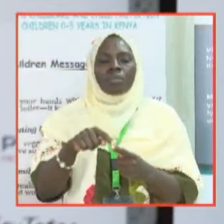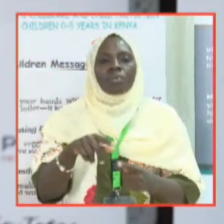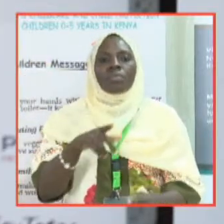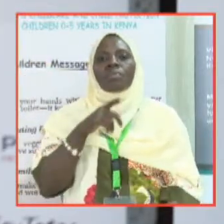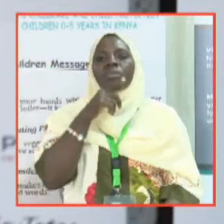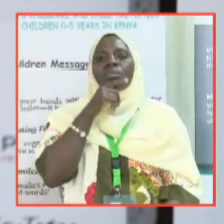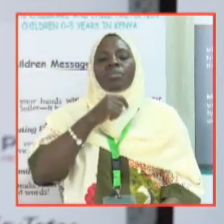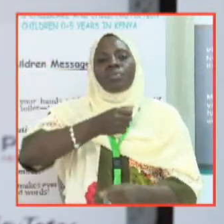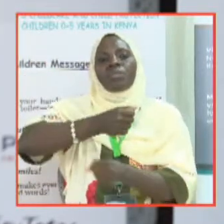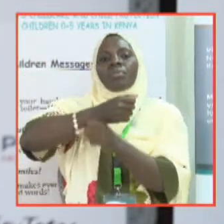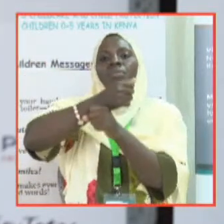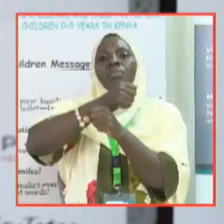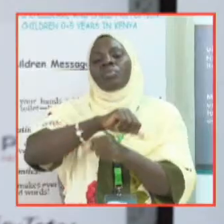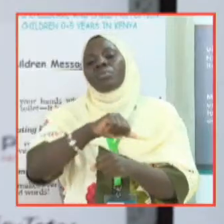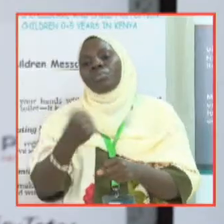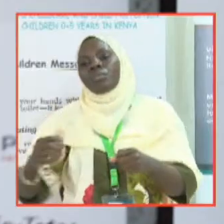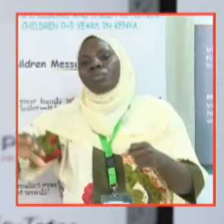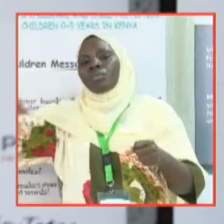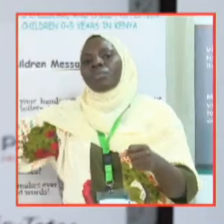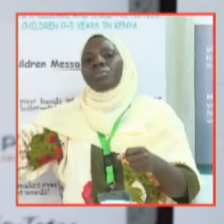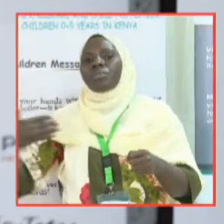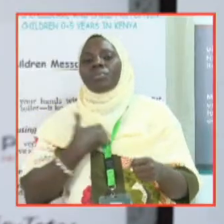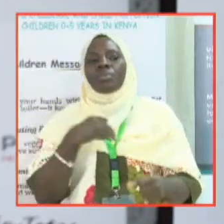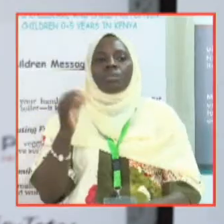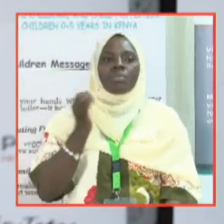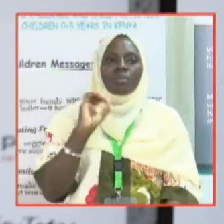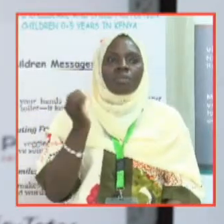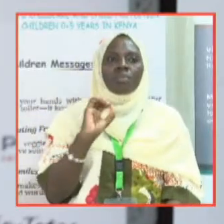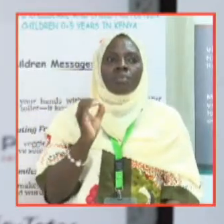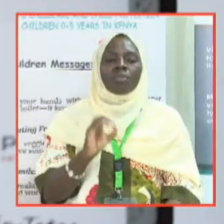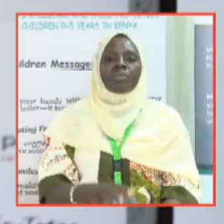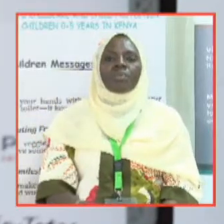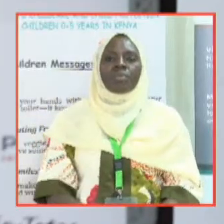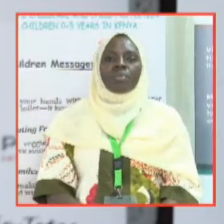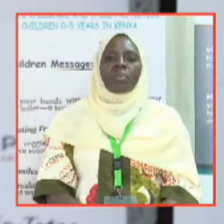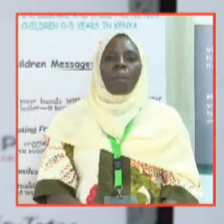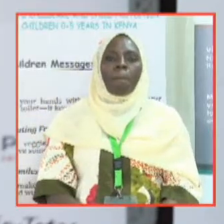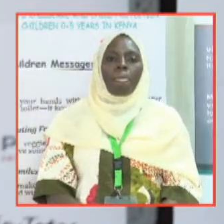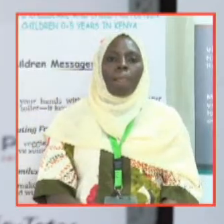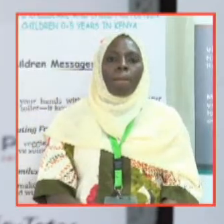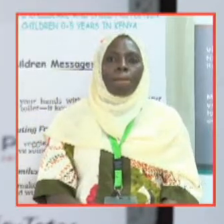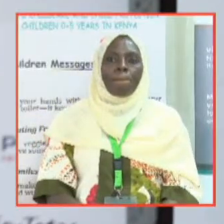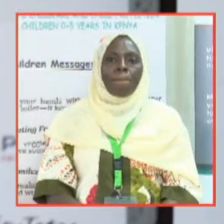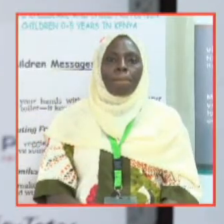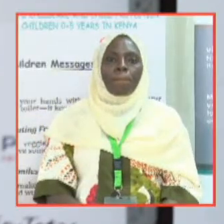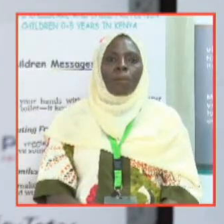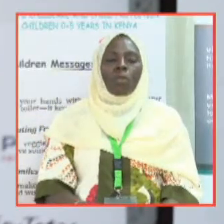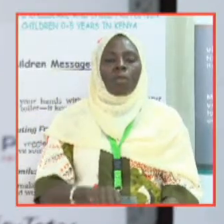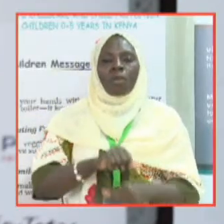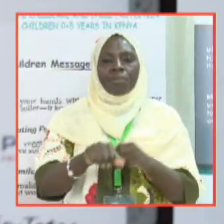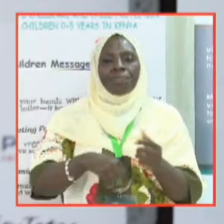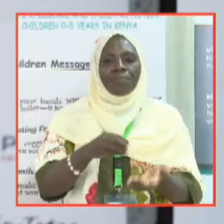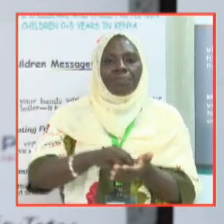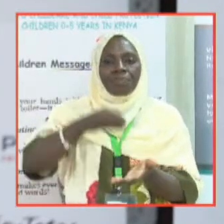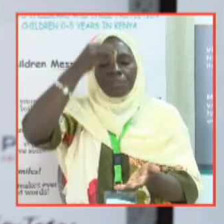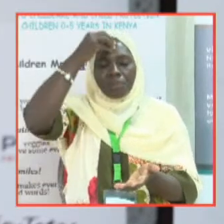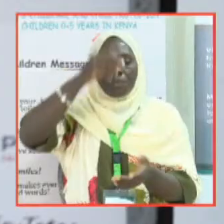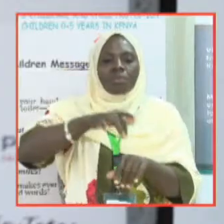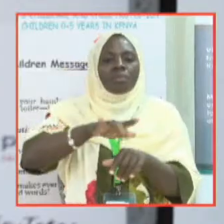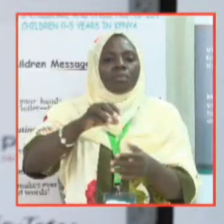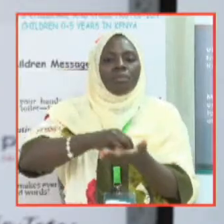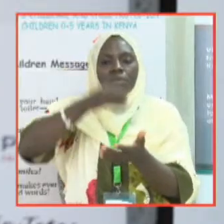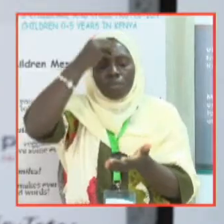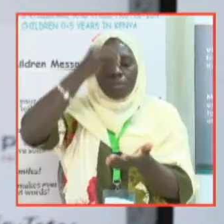and we feel that is a big gap that needs to be addressed. In terms of early learning opportunities, we noted